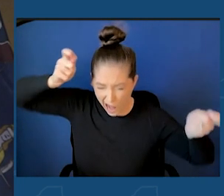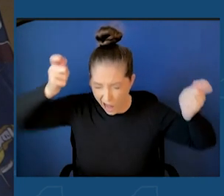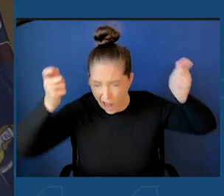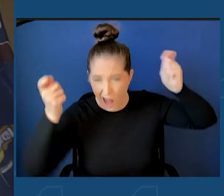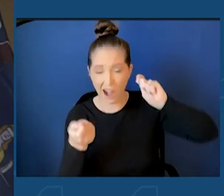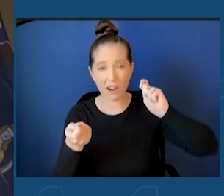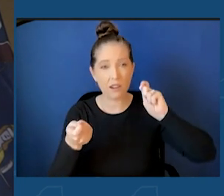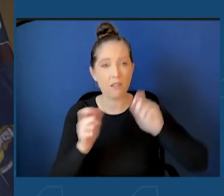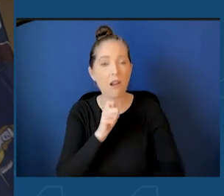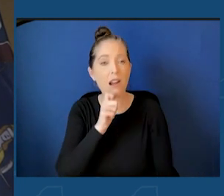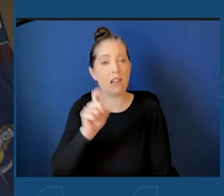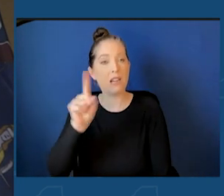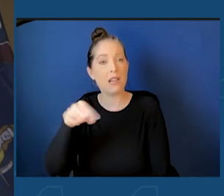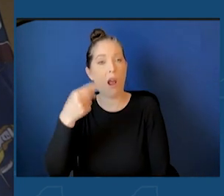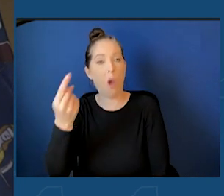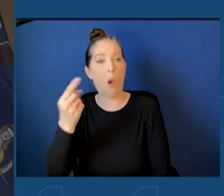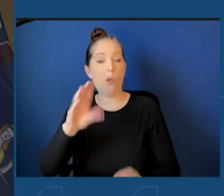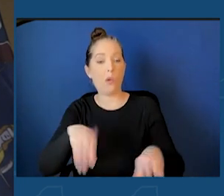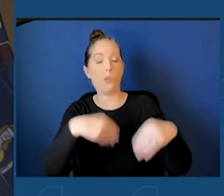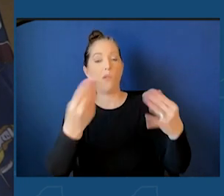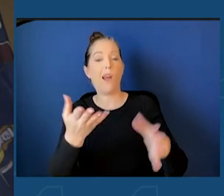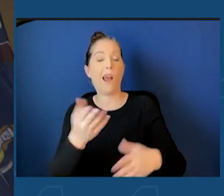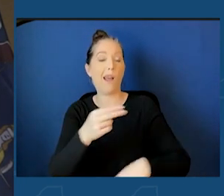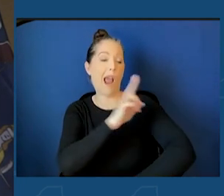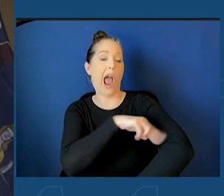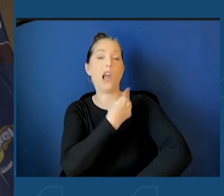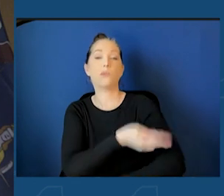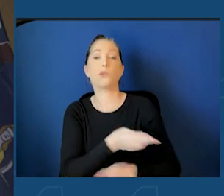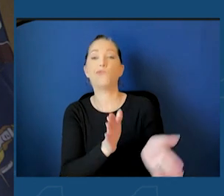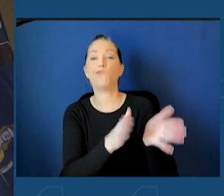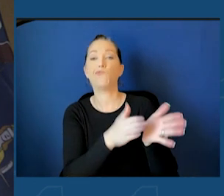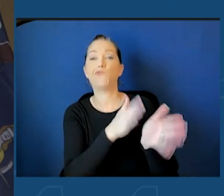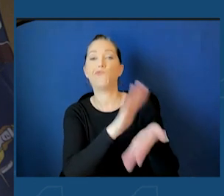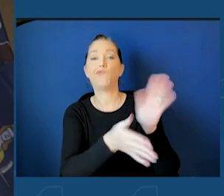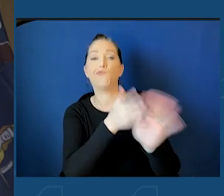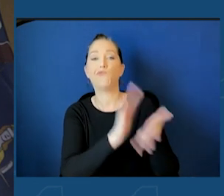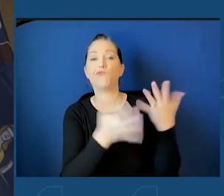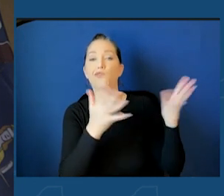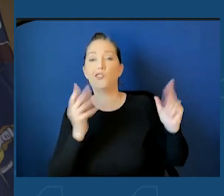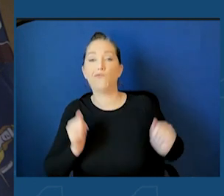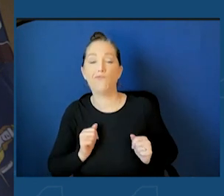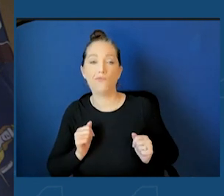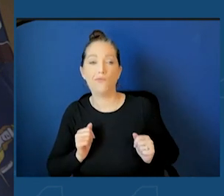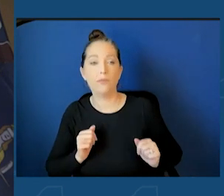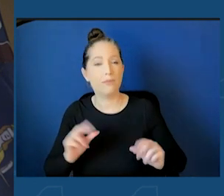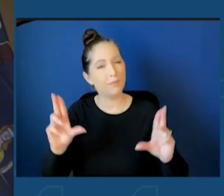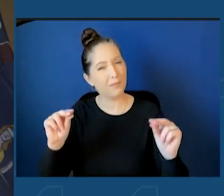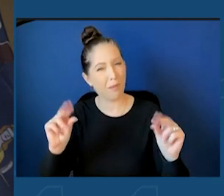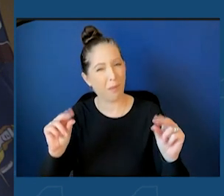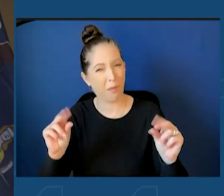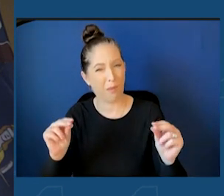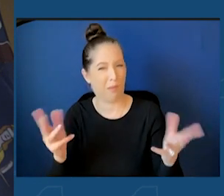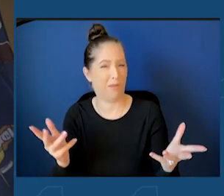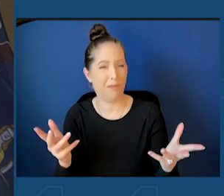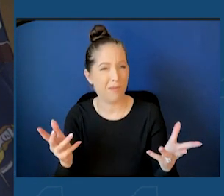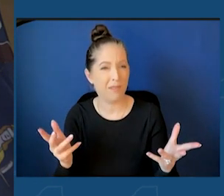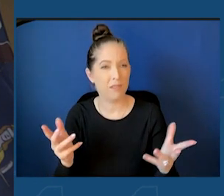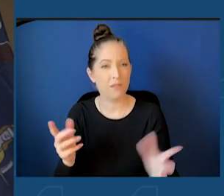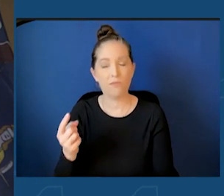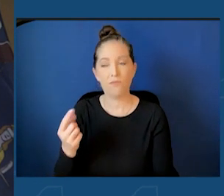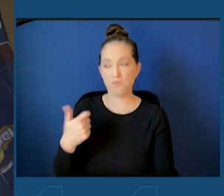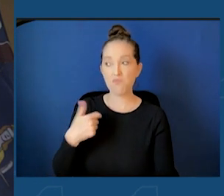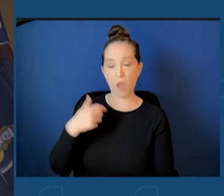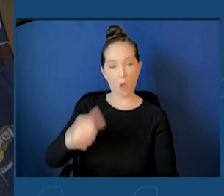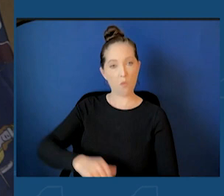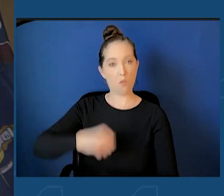than just providing a bed at a hospital and we're done with you. Good luck when you leave. That doesn't solve the problem. So I was so proud to announce,